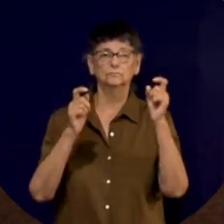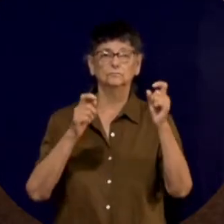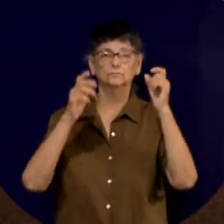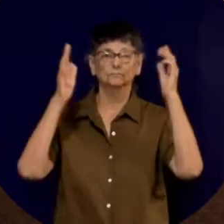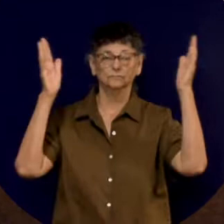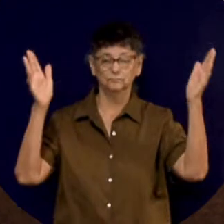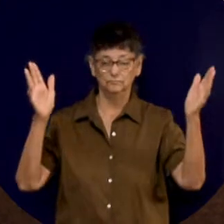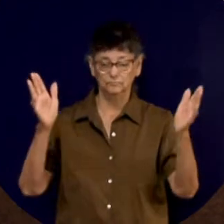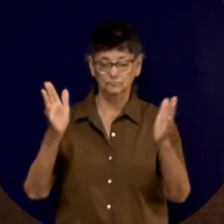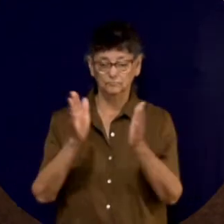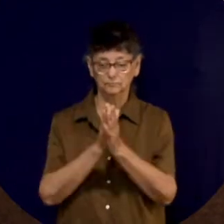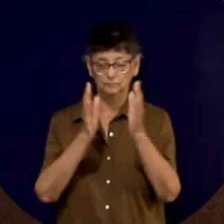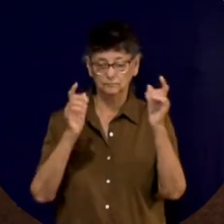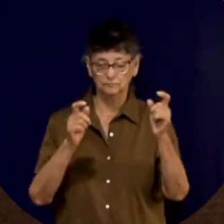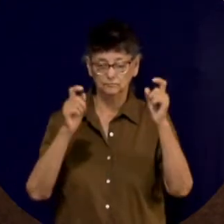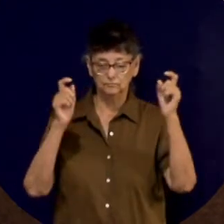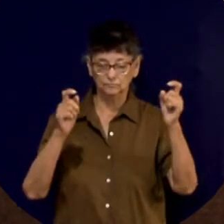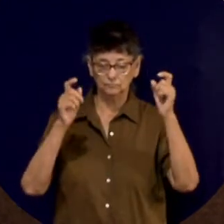Alleluia,